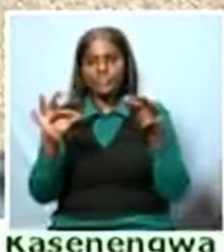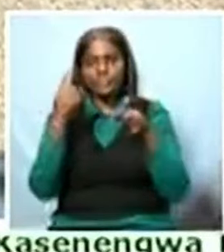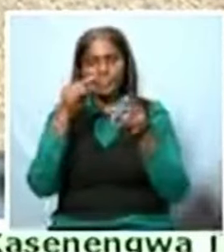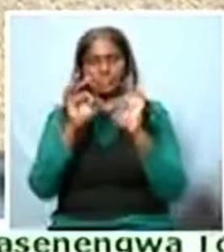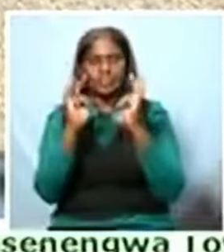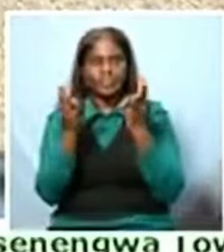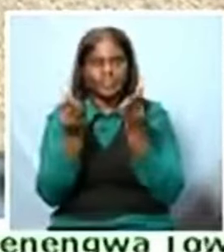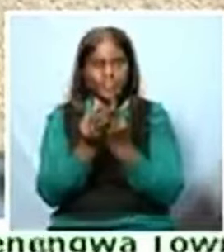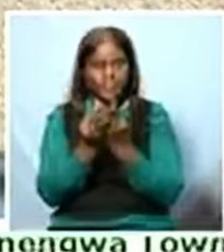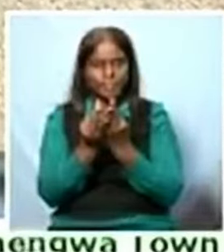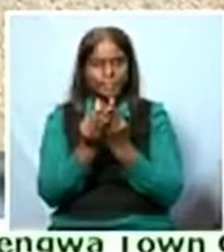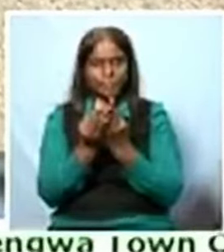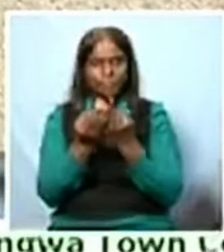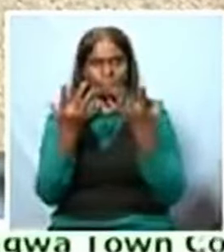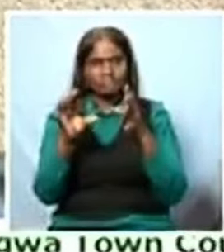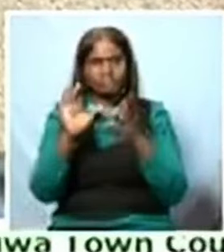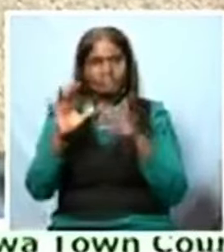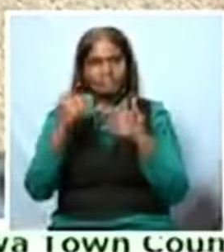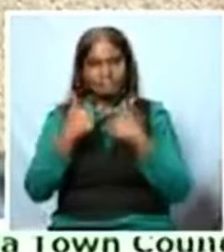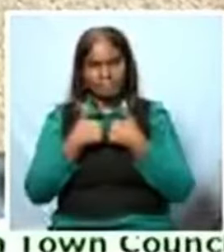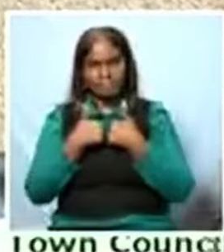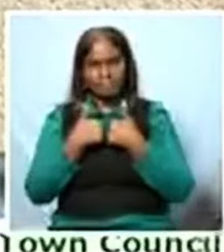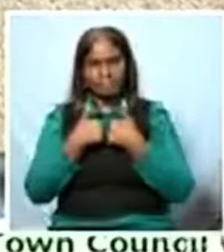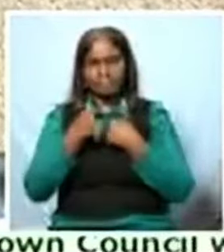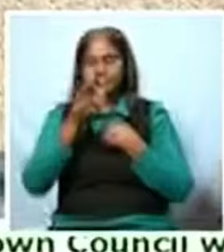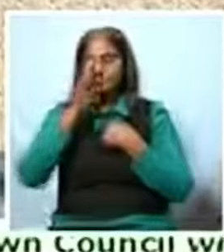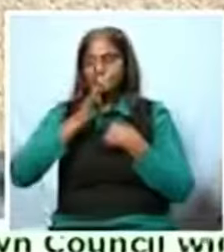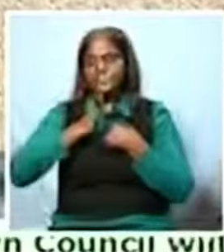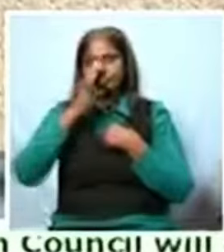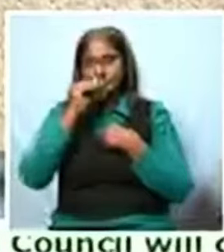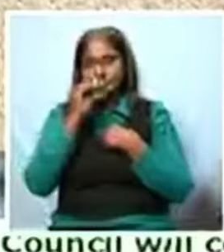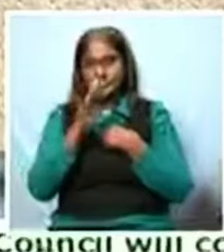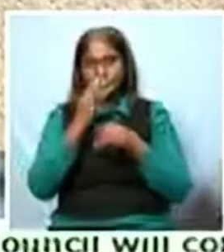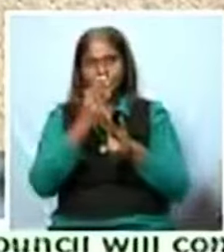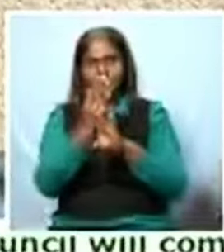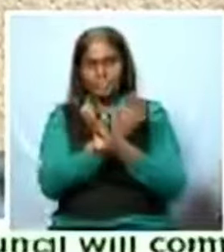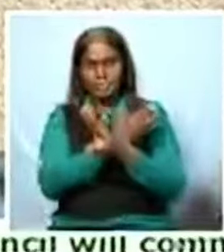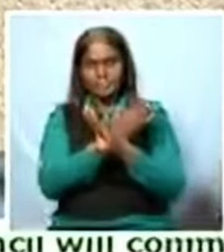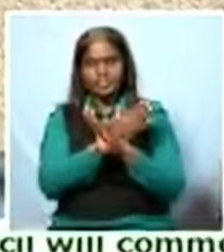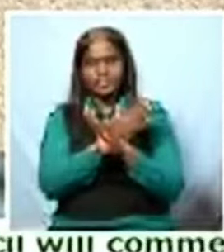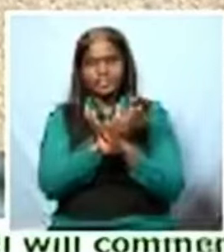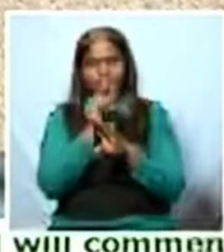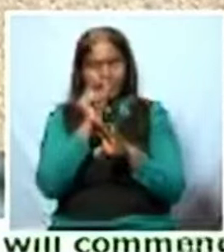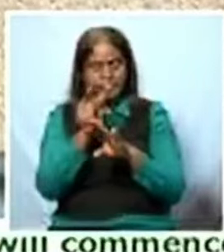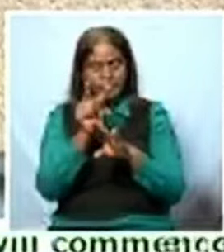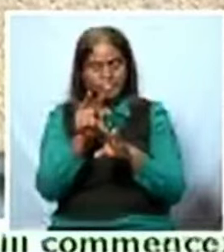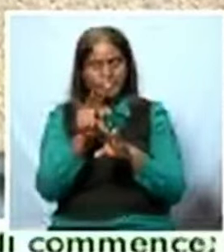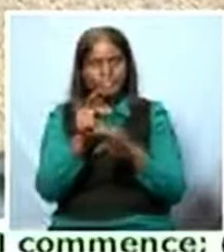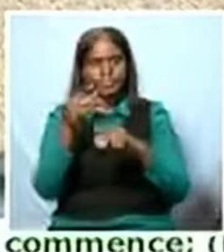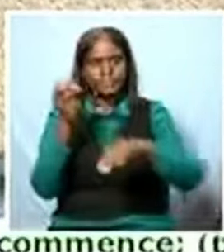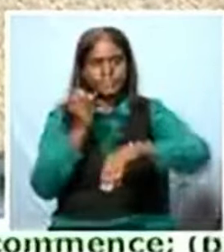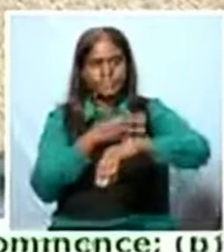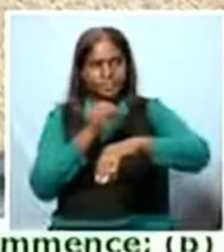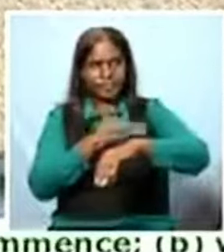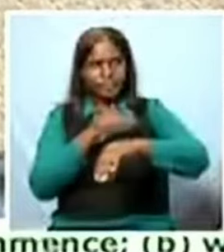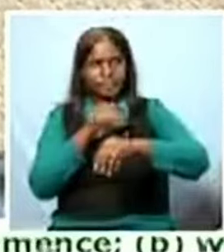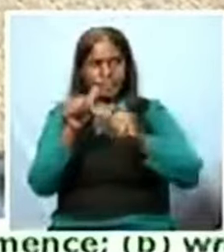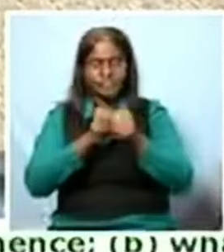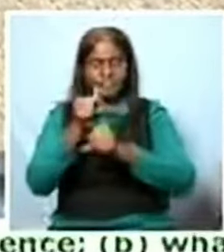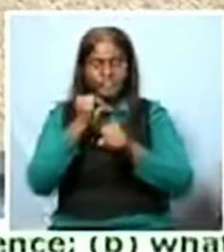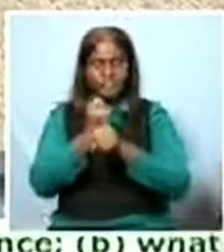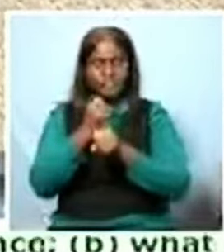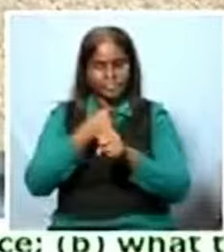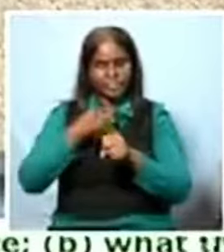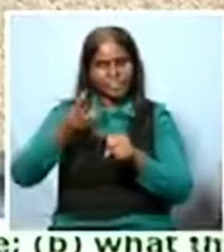they have suffered. Madam Speaker, before we had an investor in Mopani, every year I was going